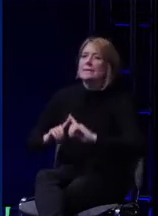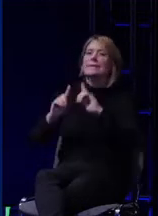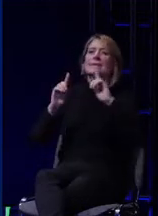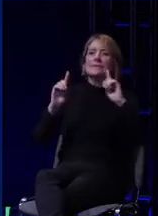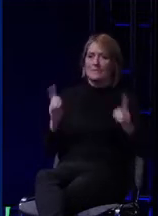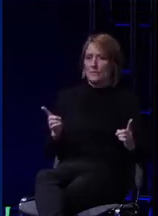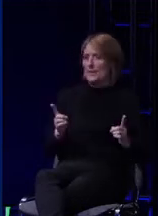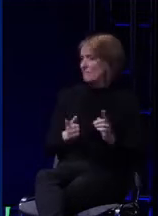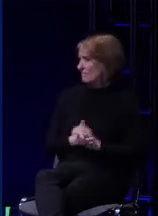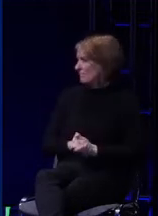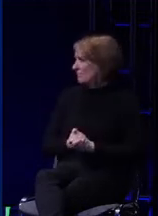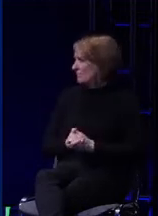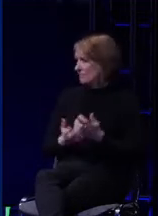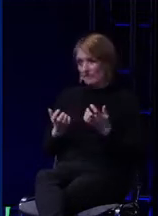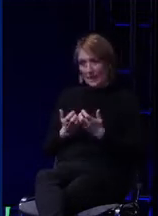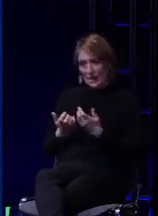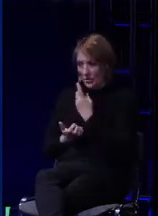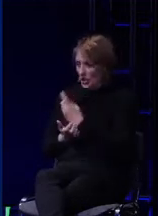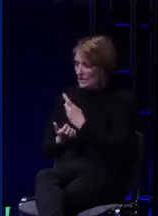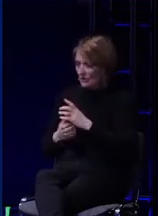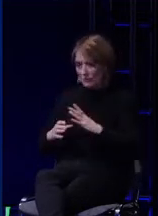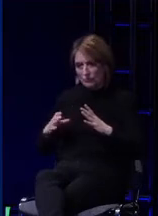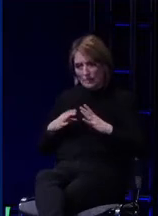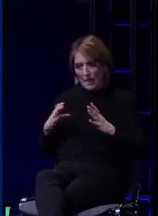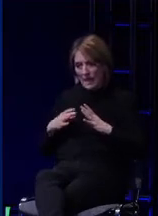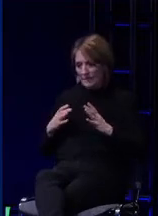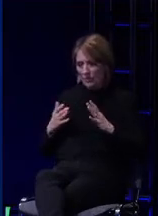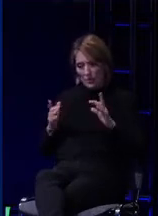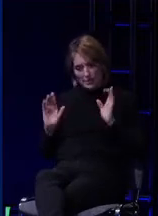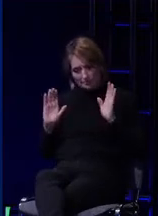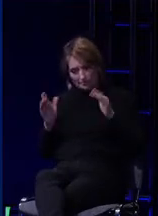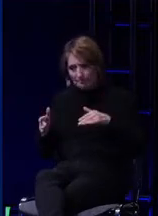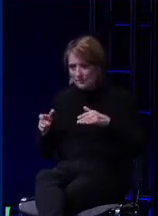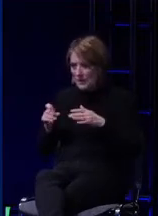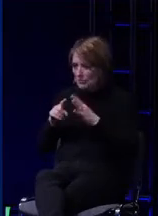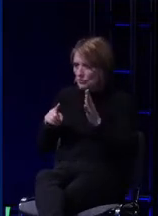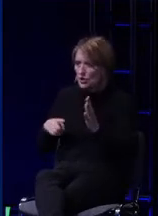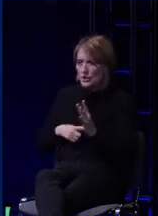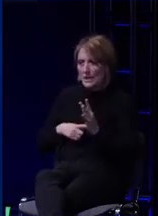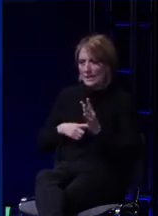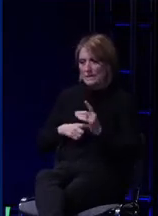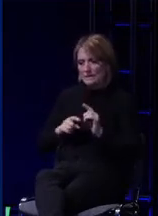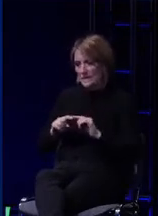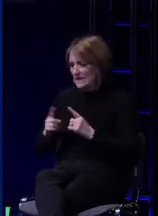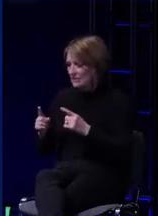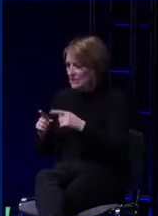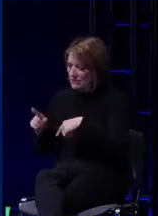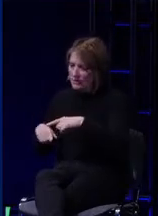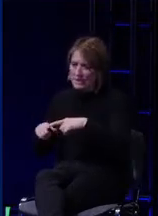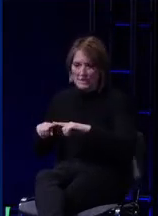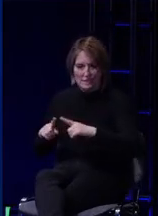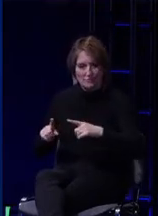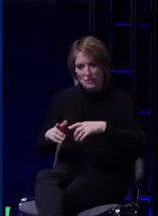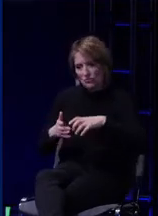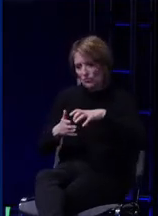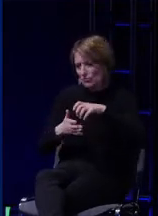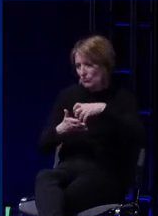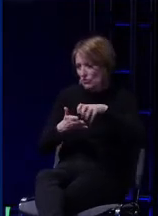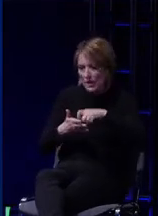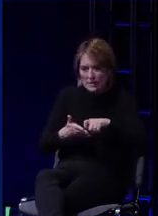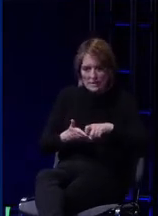and so how do you prepare for this kind of project when it's a different director, different writers, and